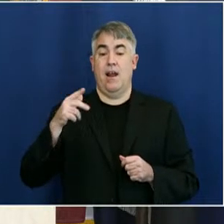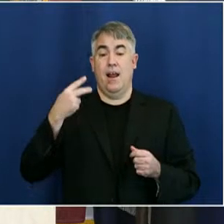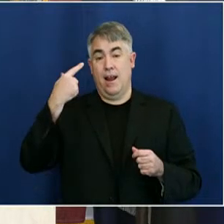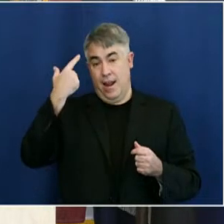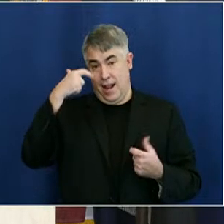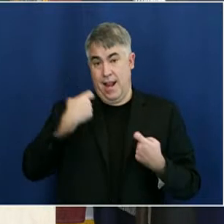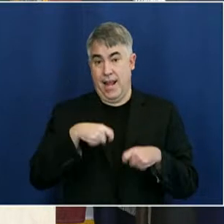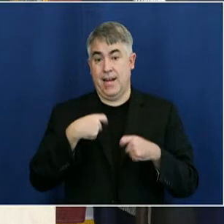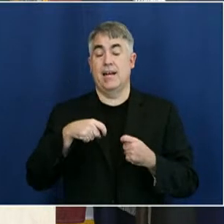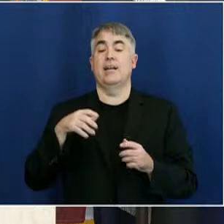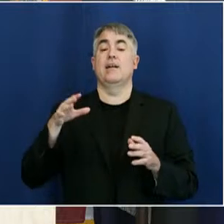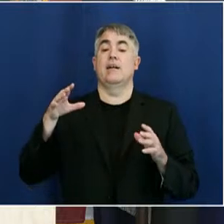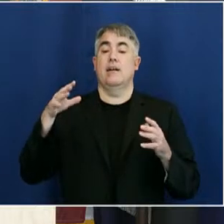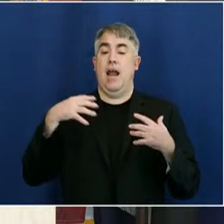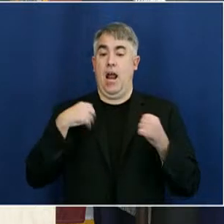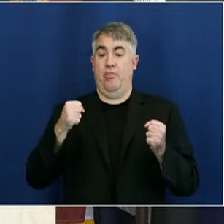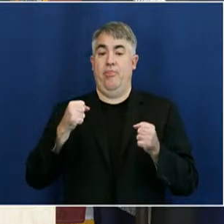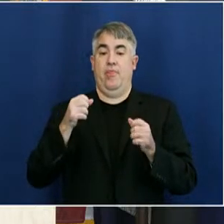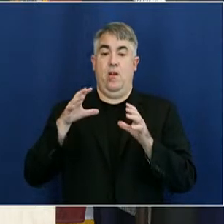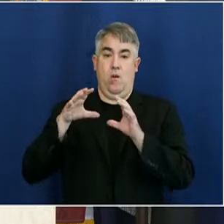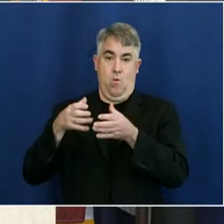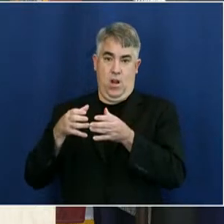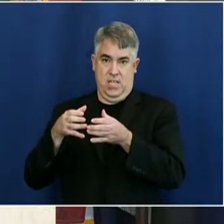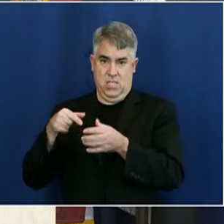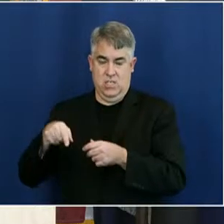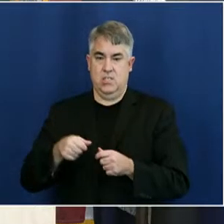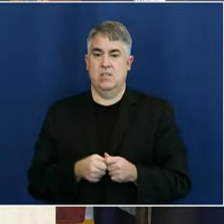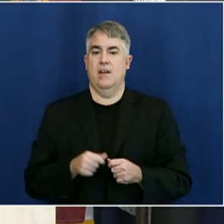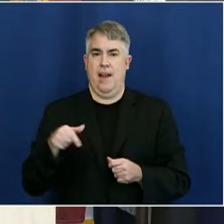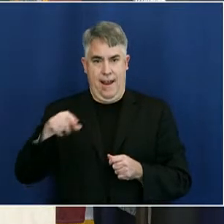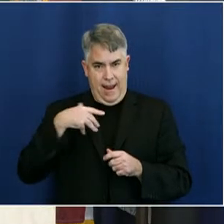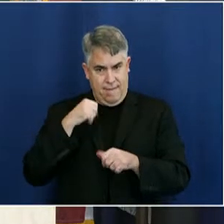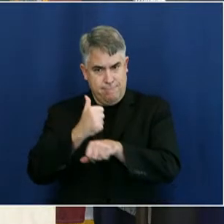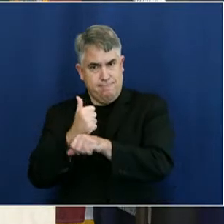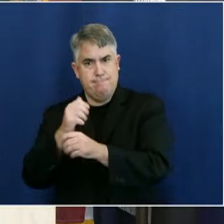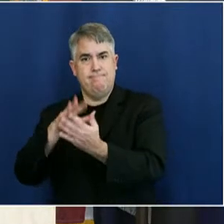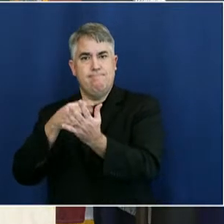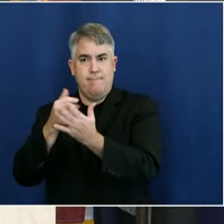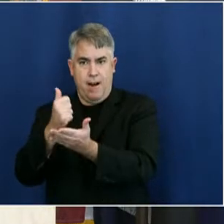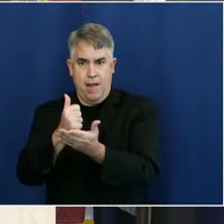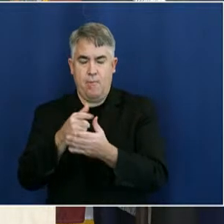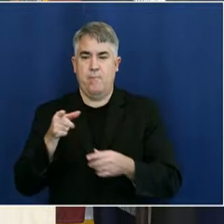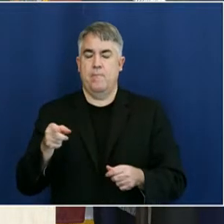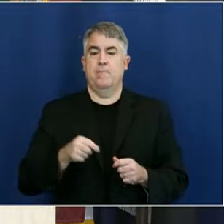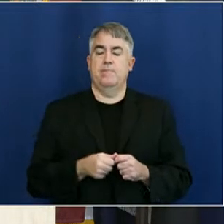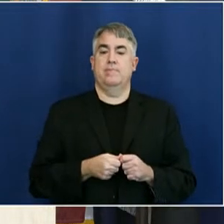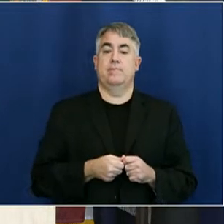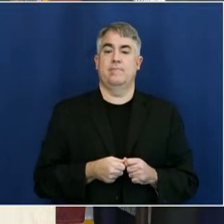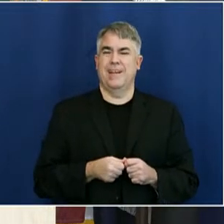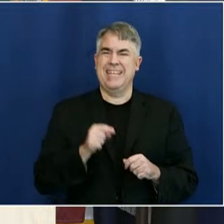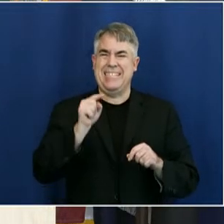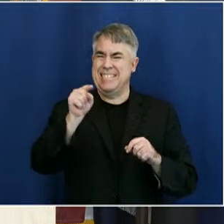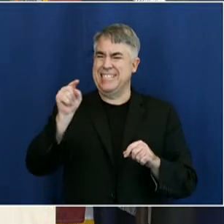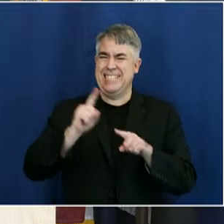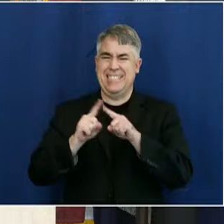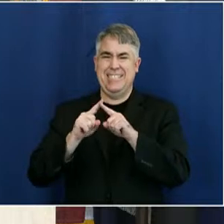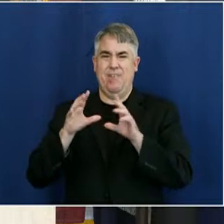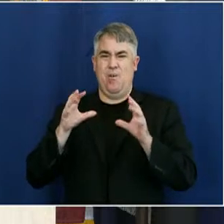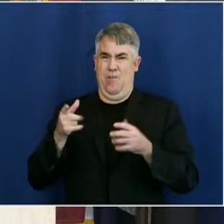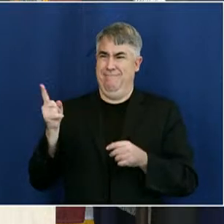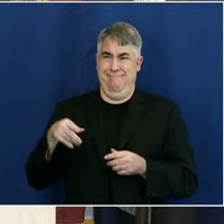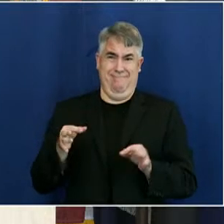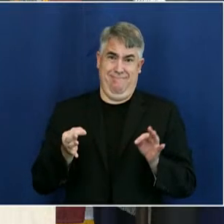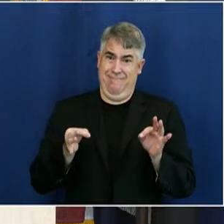been asked to pivot their work and actually make the appointments themselves to our communities. This is extremely important because these are